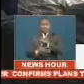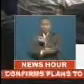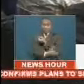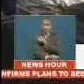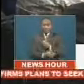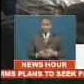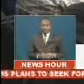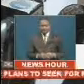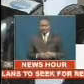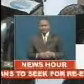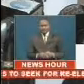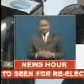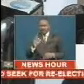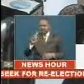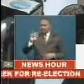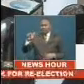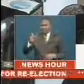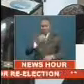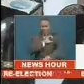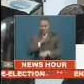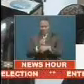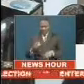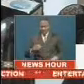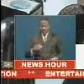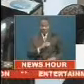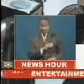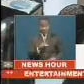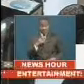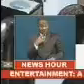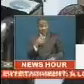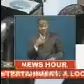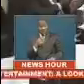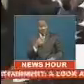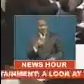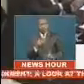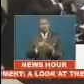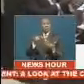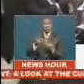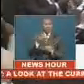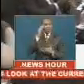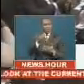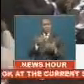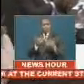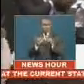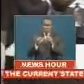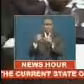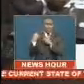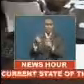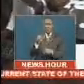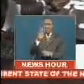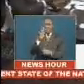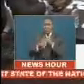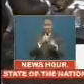Director General of the Energy Commission, Mr. Alfred Ofosu Ahinkra, explained that the project will span 4 years, beginning